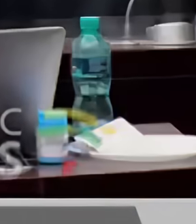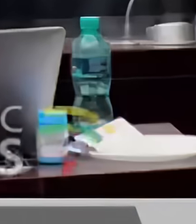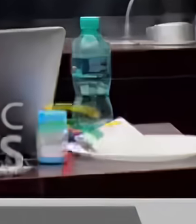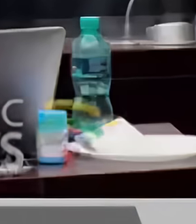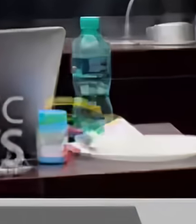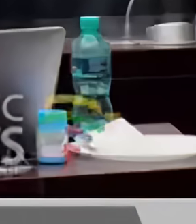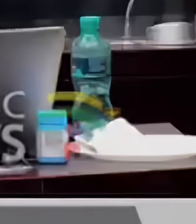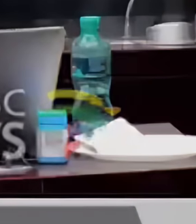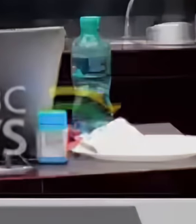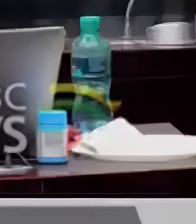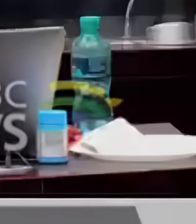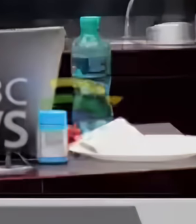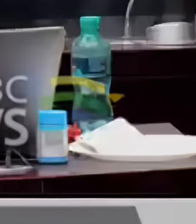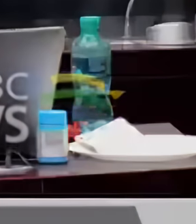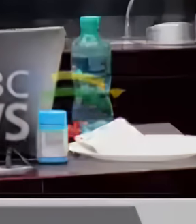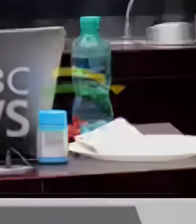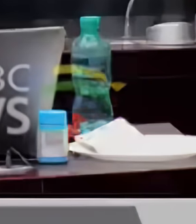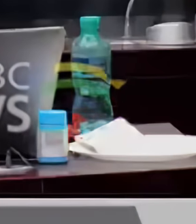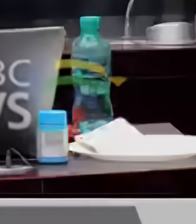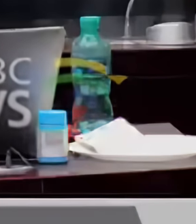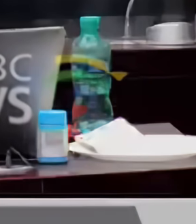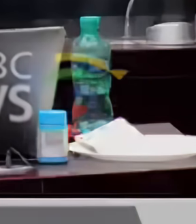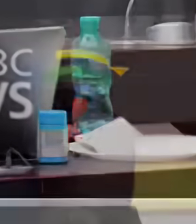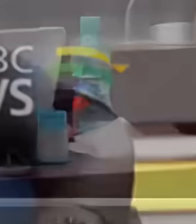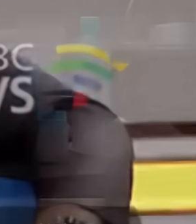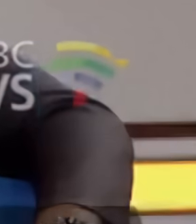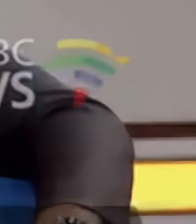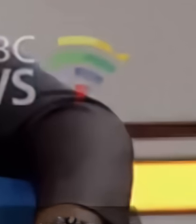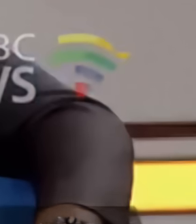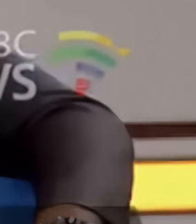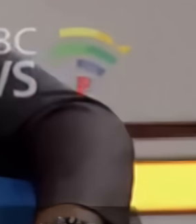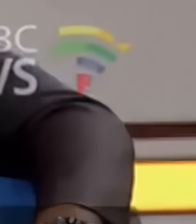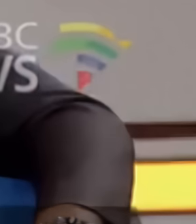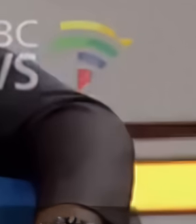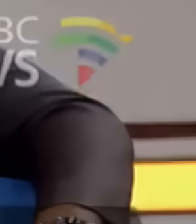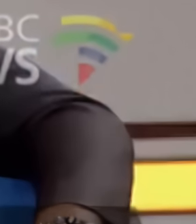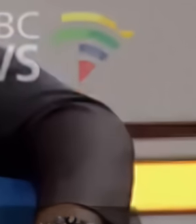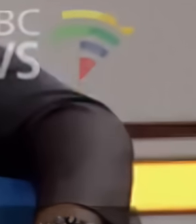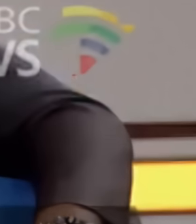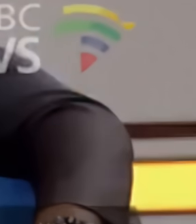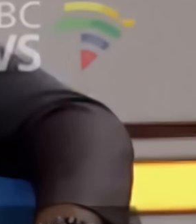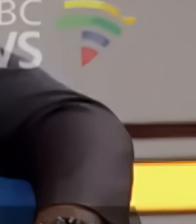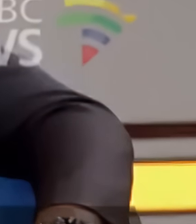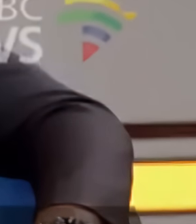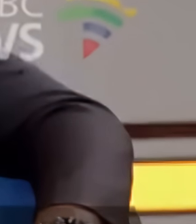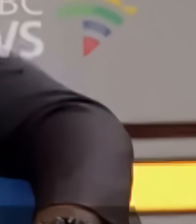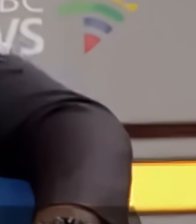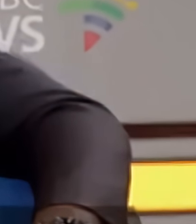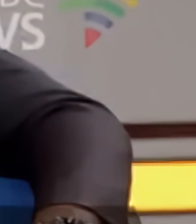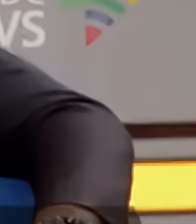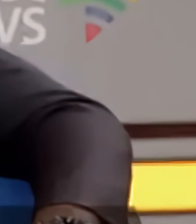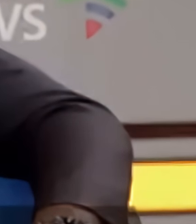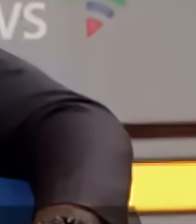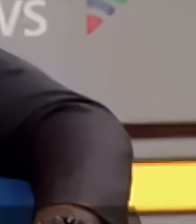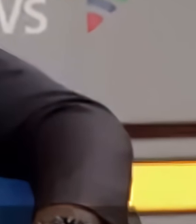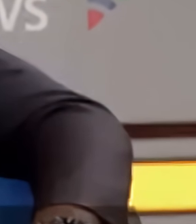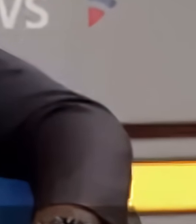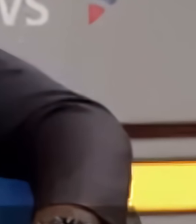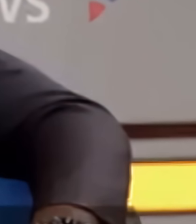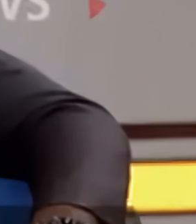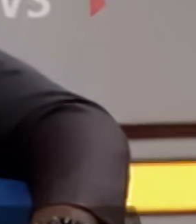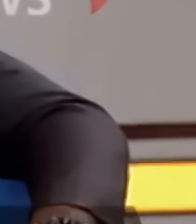you not be interested that ministers are abusing their power by interfering, by soliciting bribes to